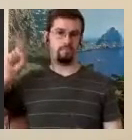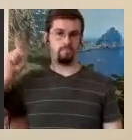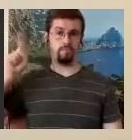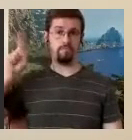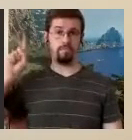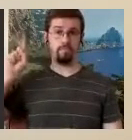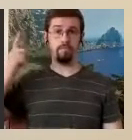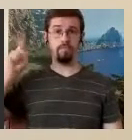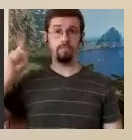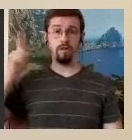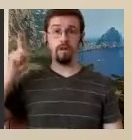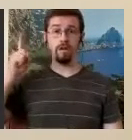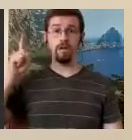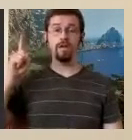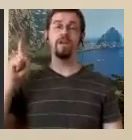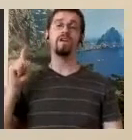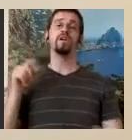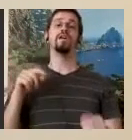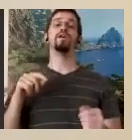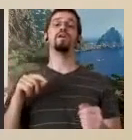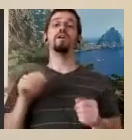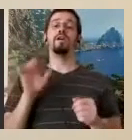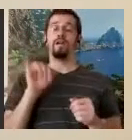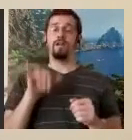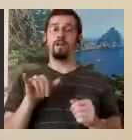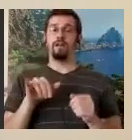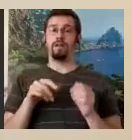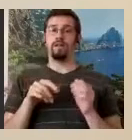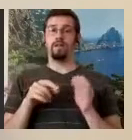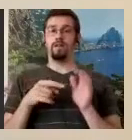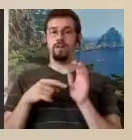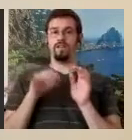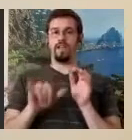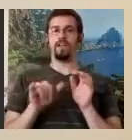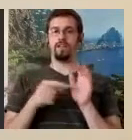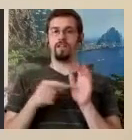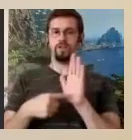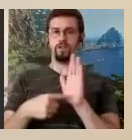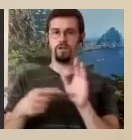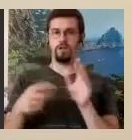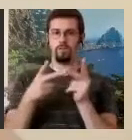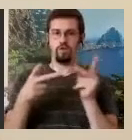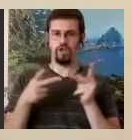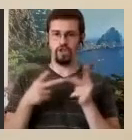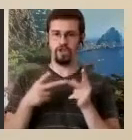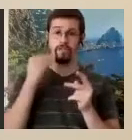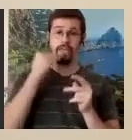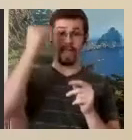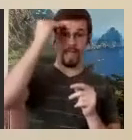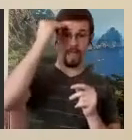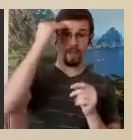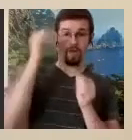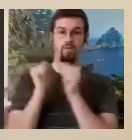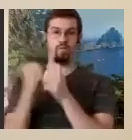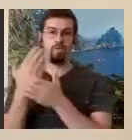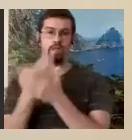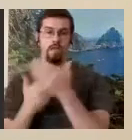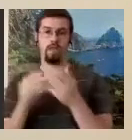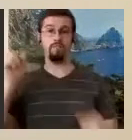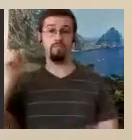the right side, which indicates that the position of the head to the the position of the head glyph with